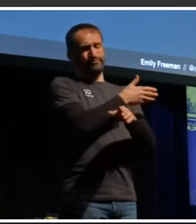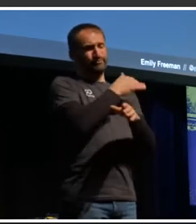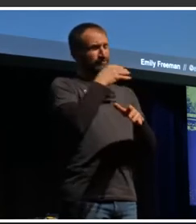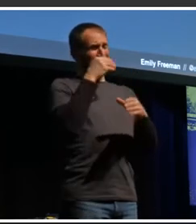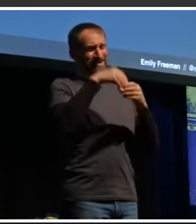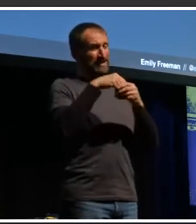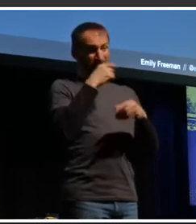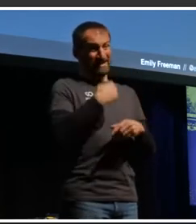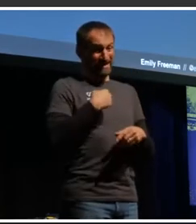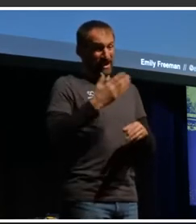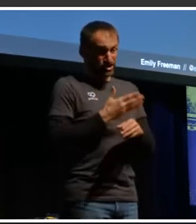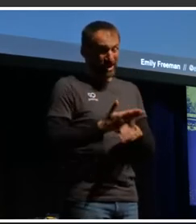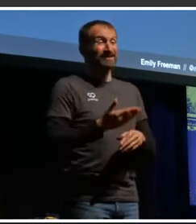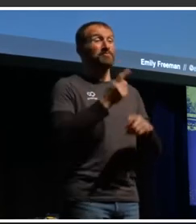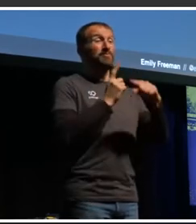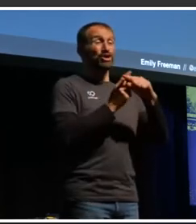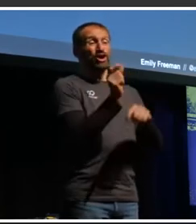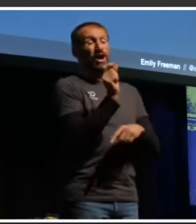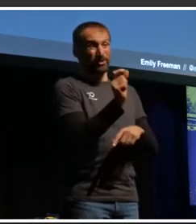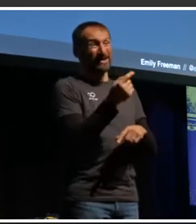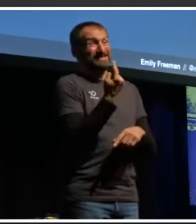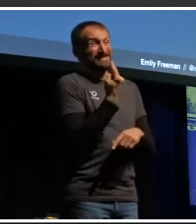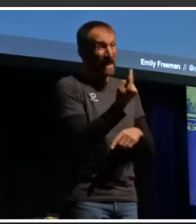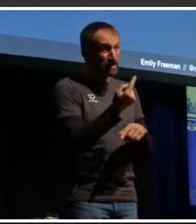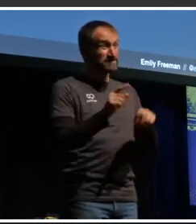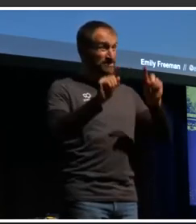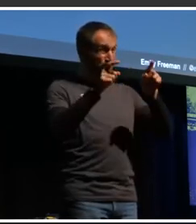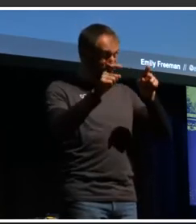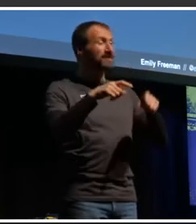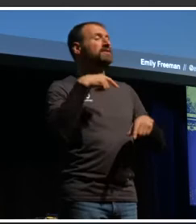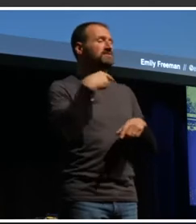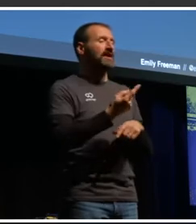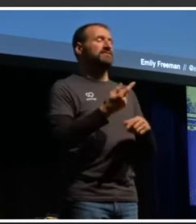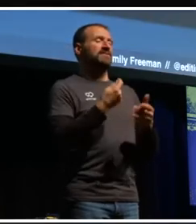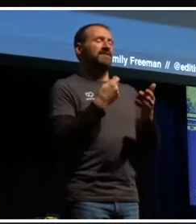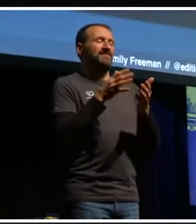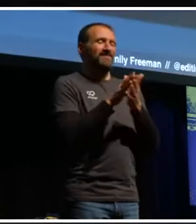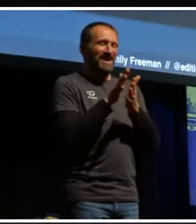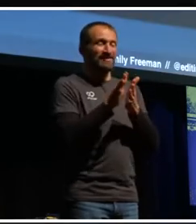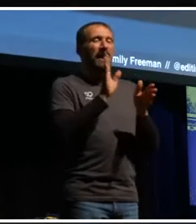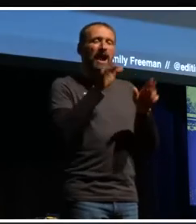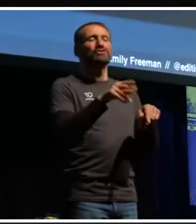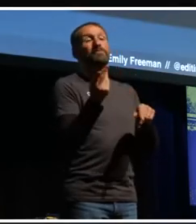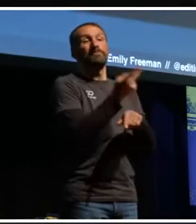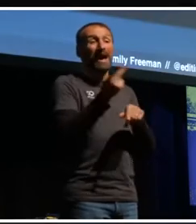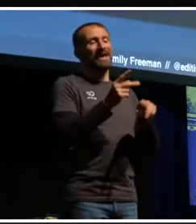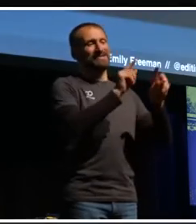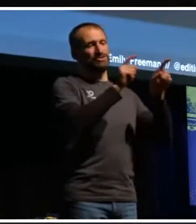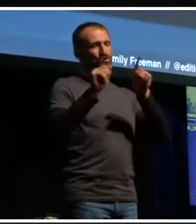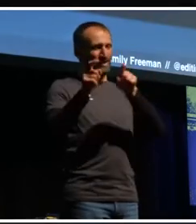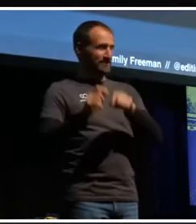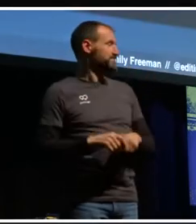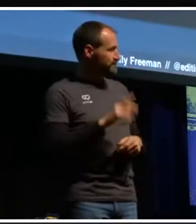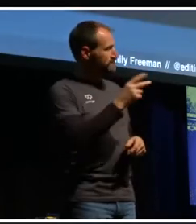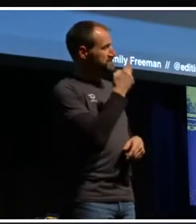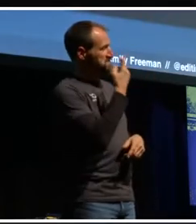string, then it will be evaluated as if both are strings. OK, let's do another. What do y'all think the result of this